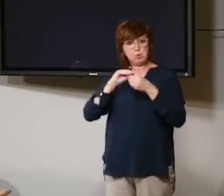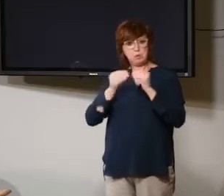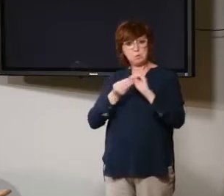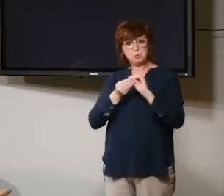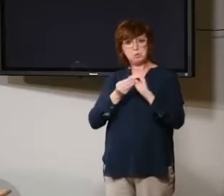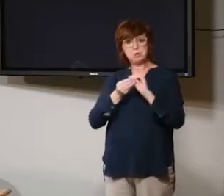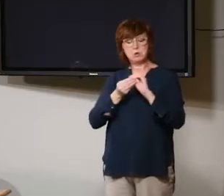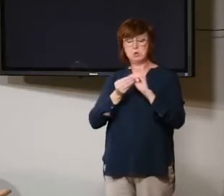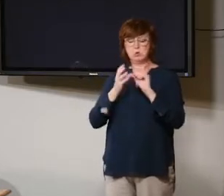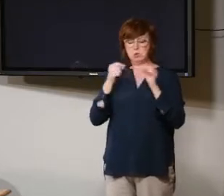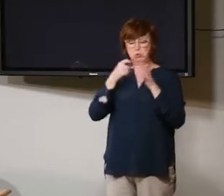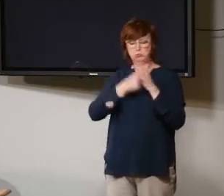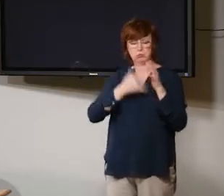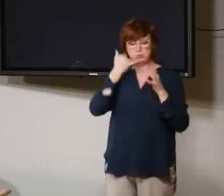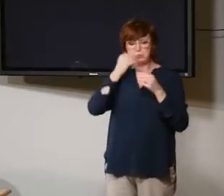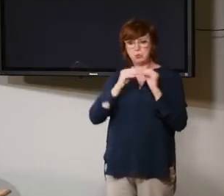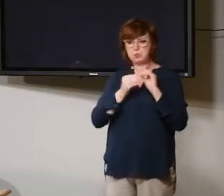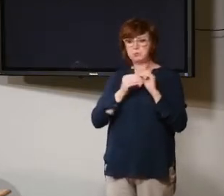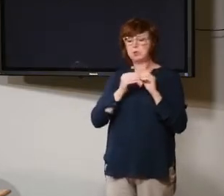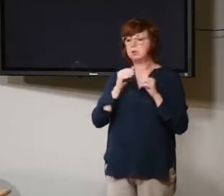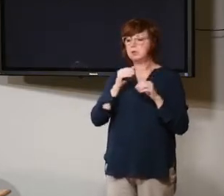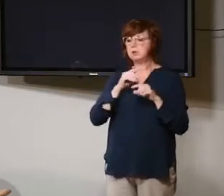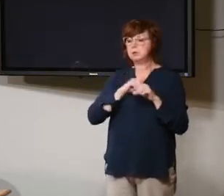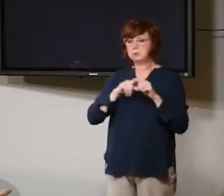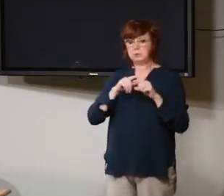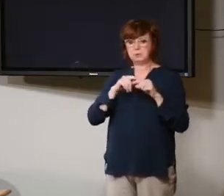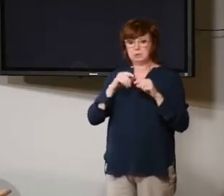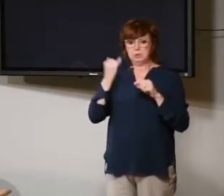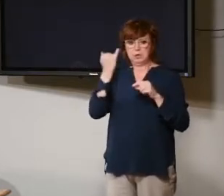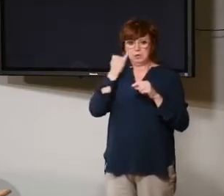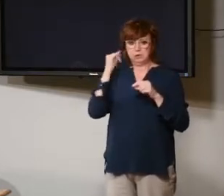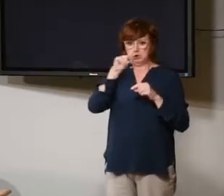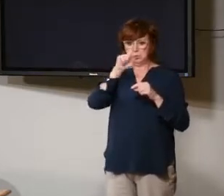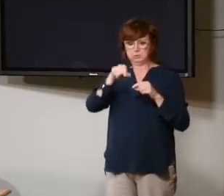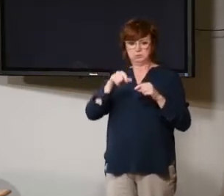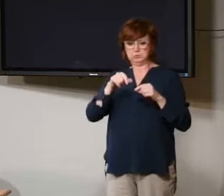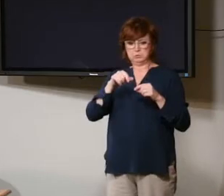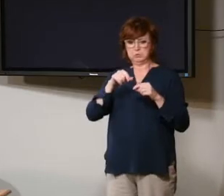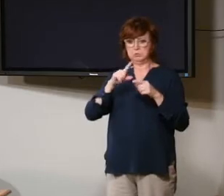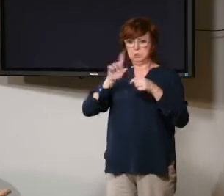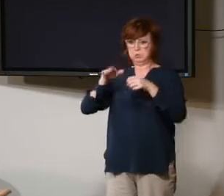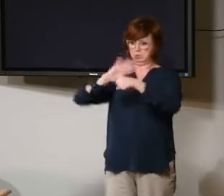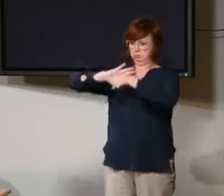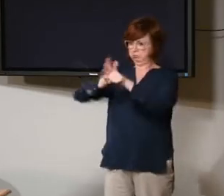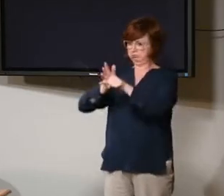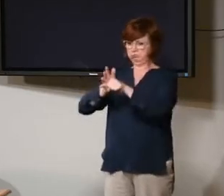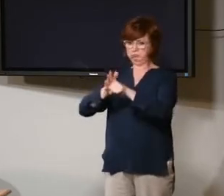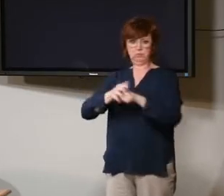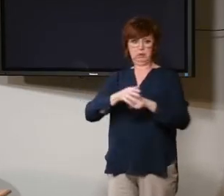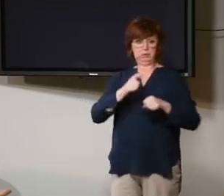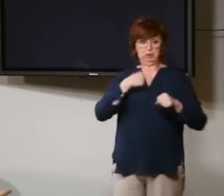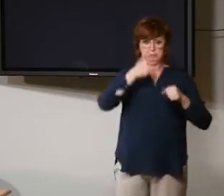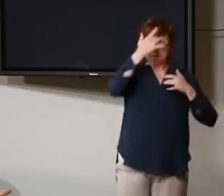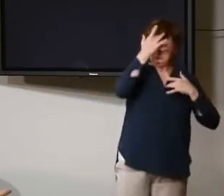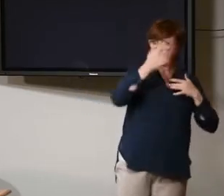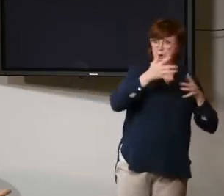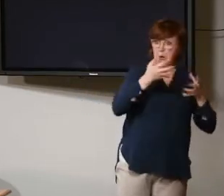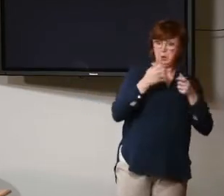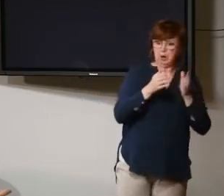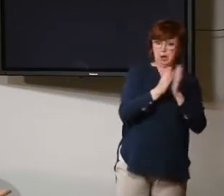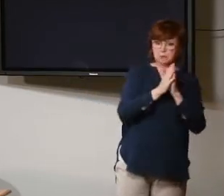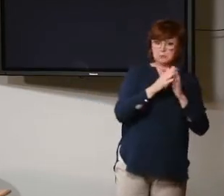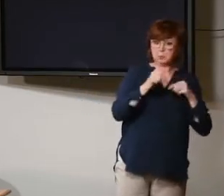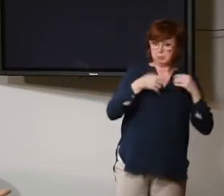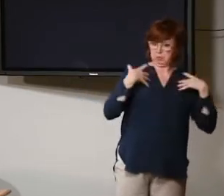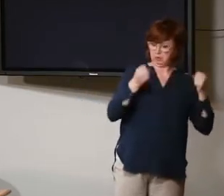pandemic that are not necessarily health-specific. For example, questions about government services or travel restrictions